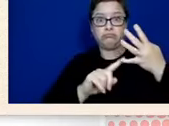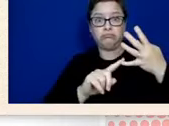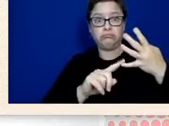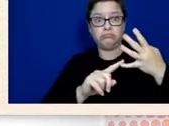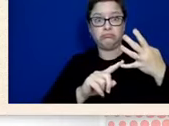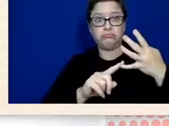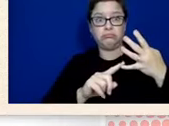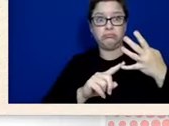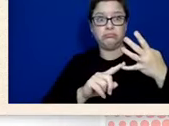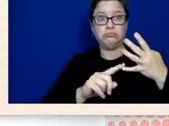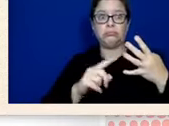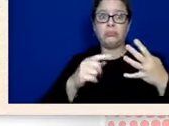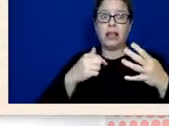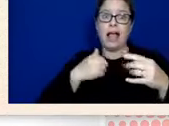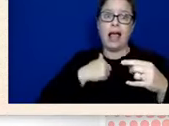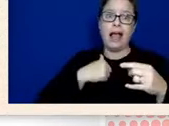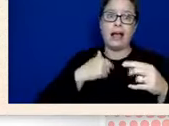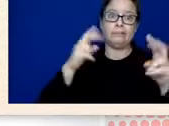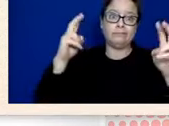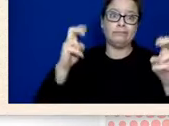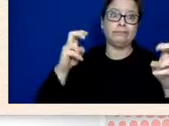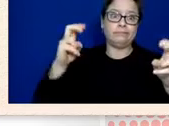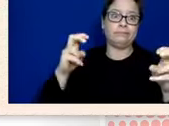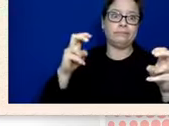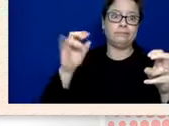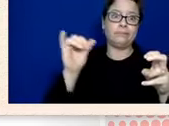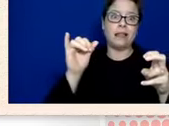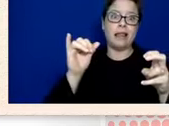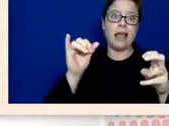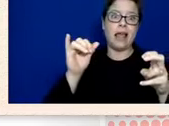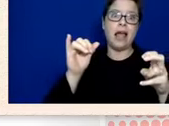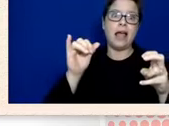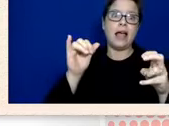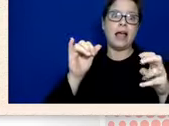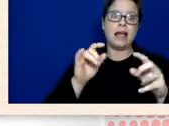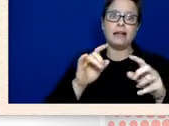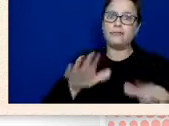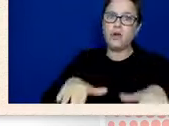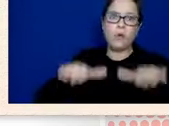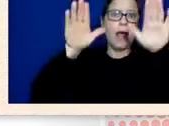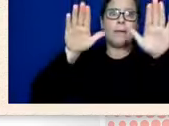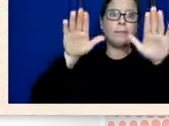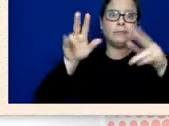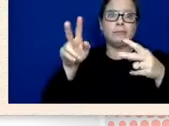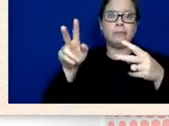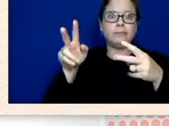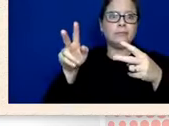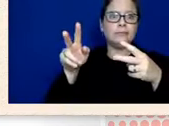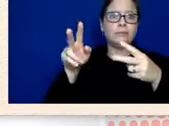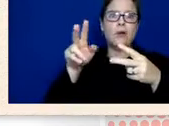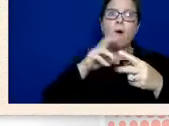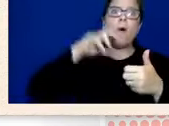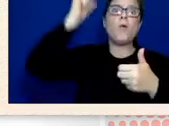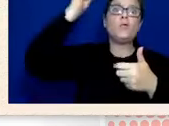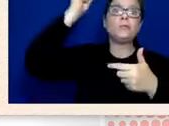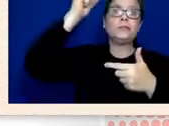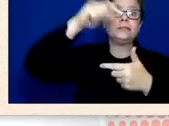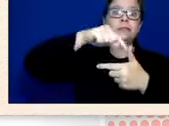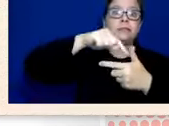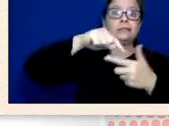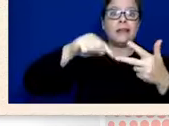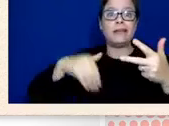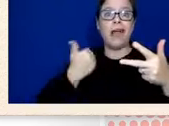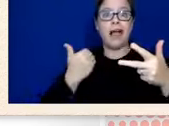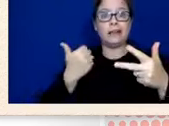child, so it was just hard growing up with an older sibling and a younger sibling.